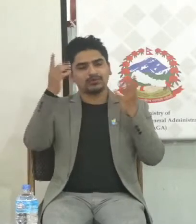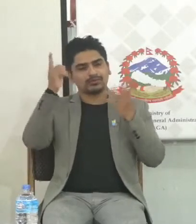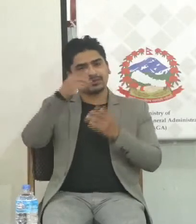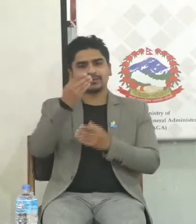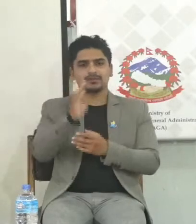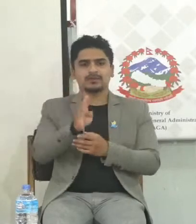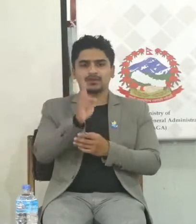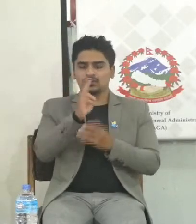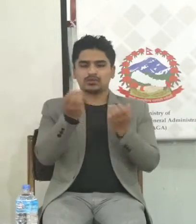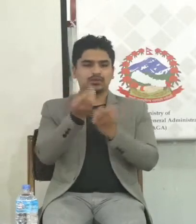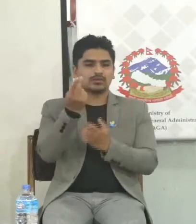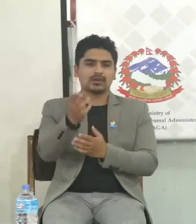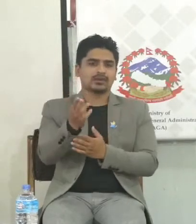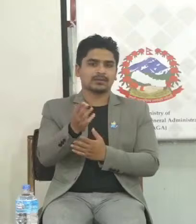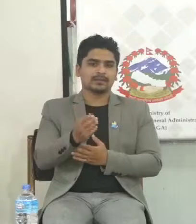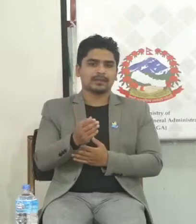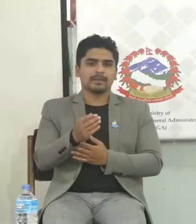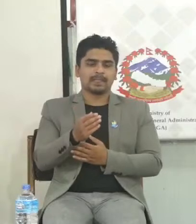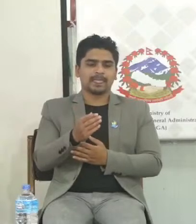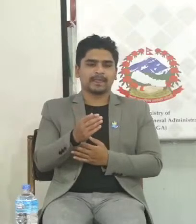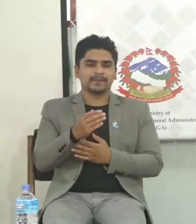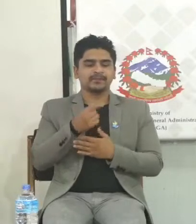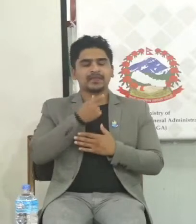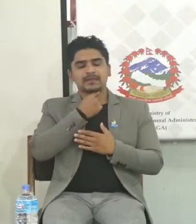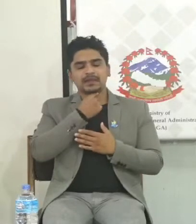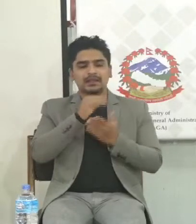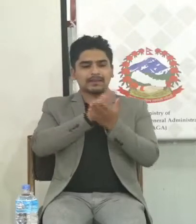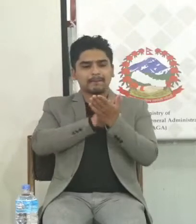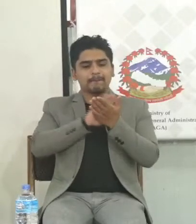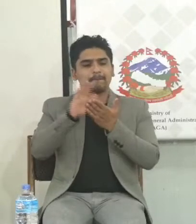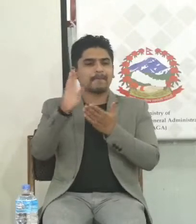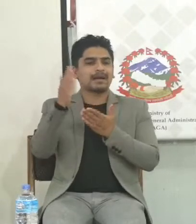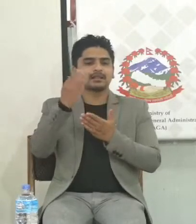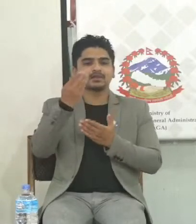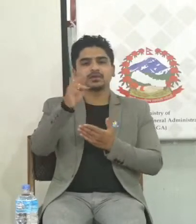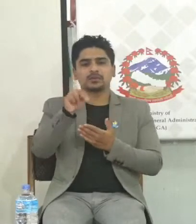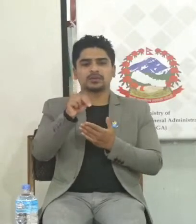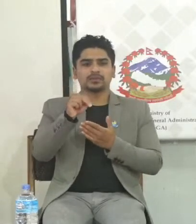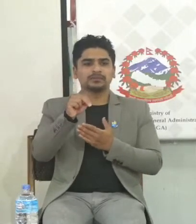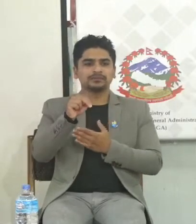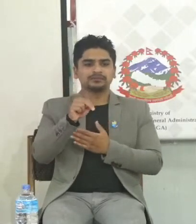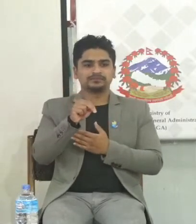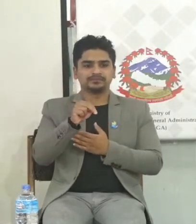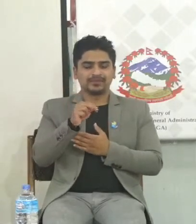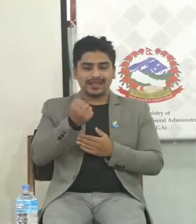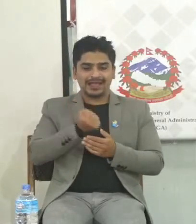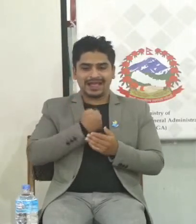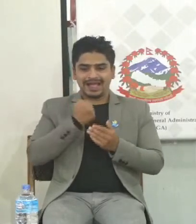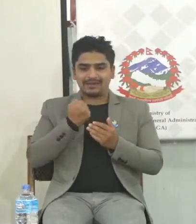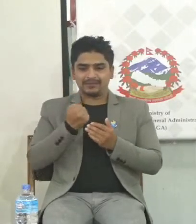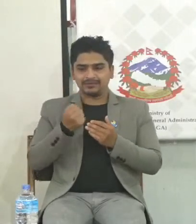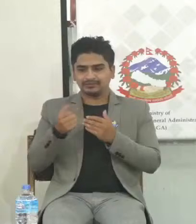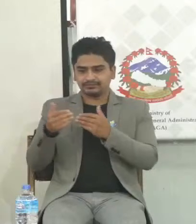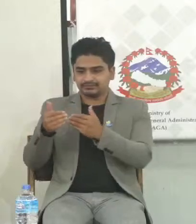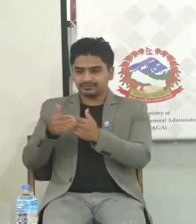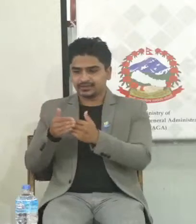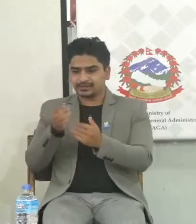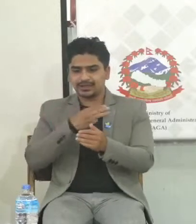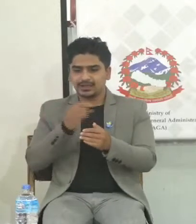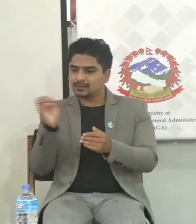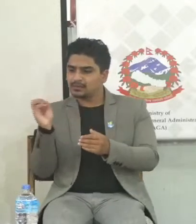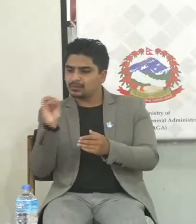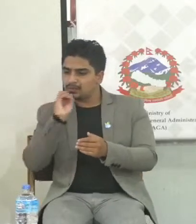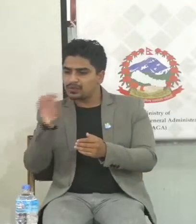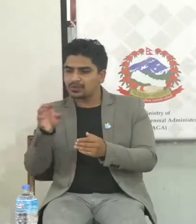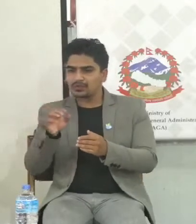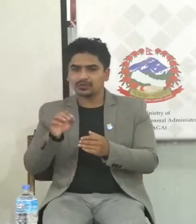the authority, sometimes you speaking and your assistant speaking is very different. So you yourself should